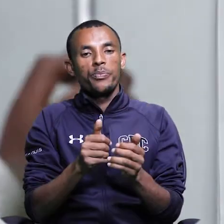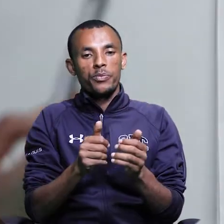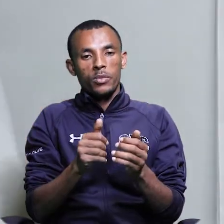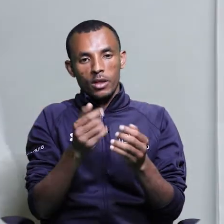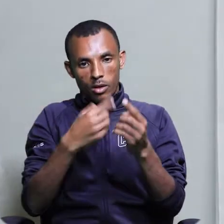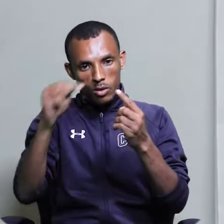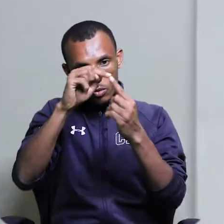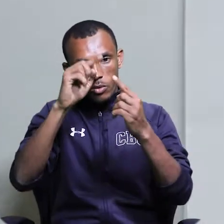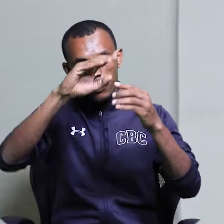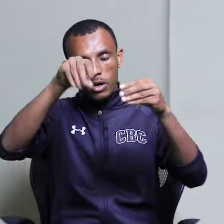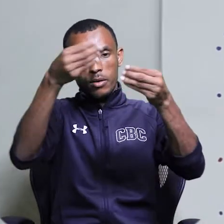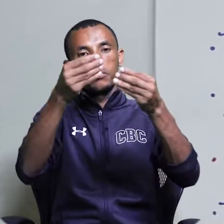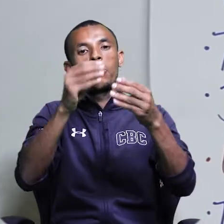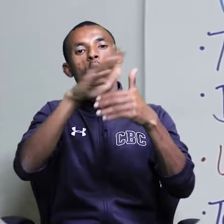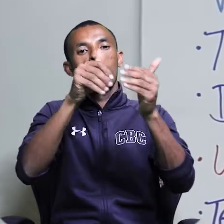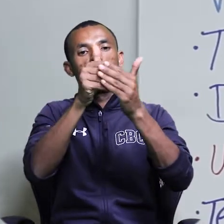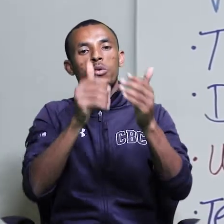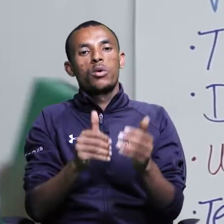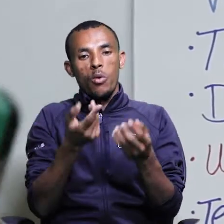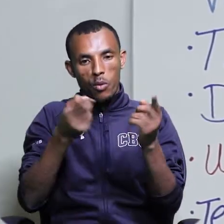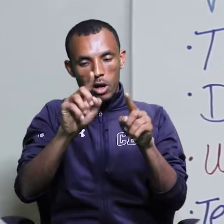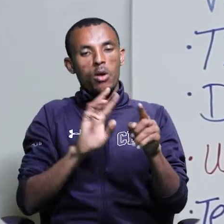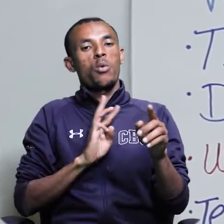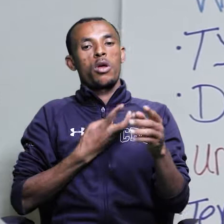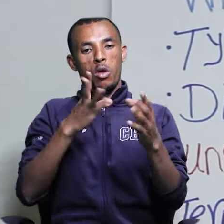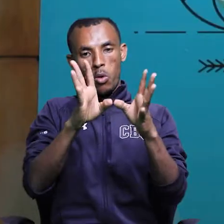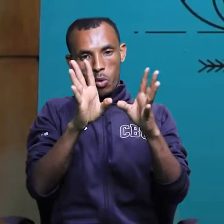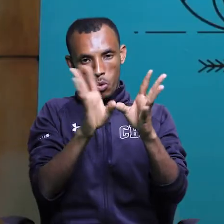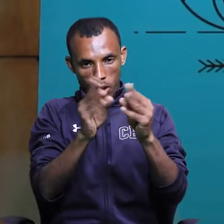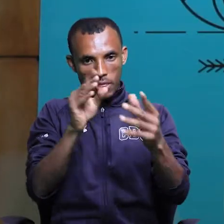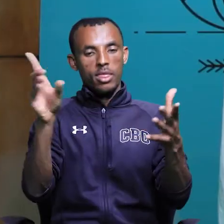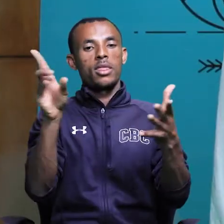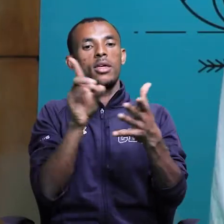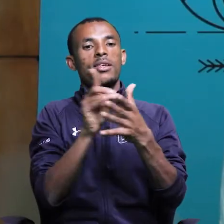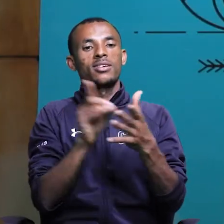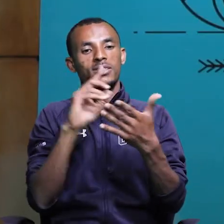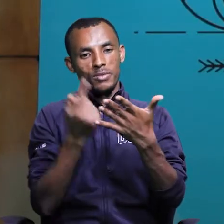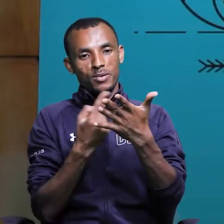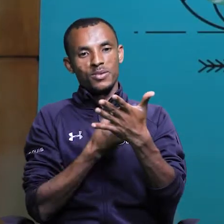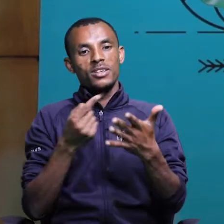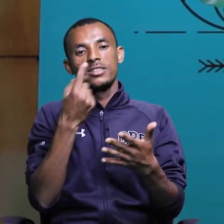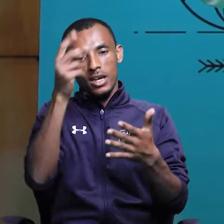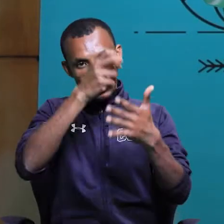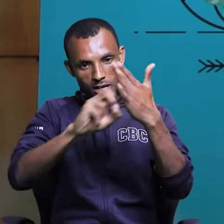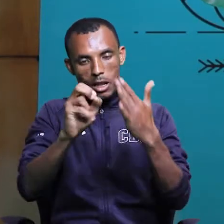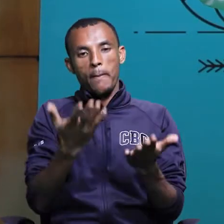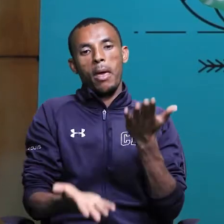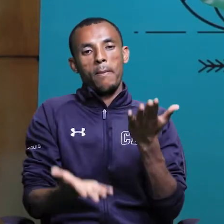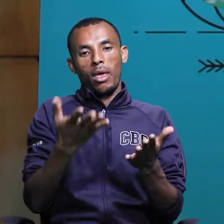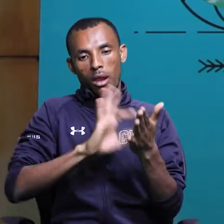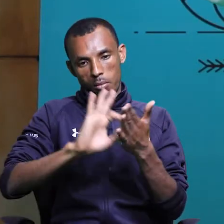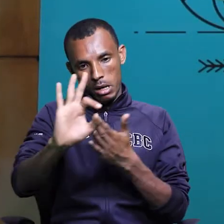In order to give conclusions. When you collect data, sometimes the result may be a